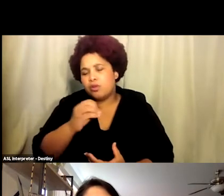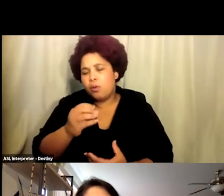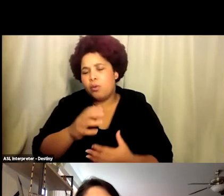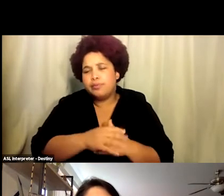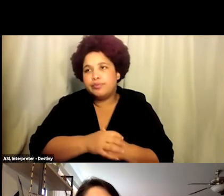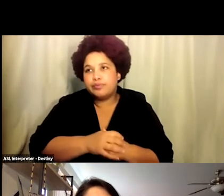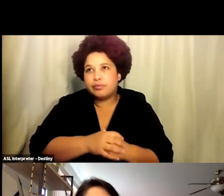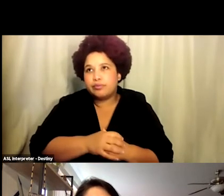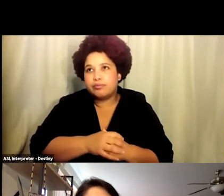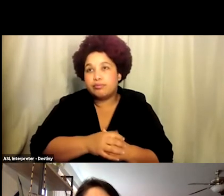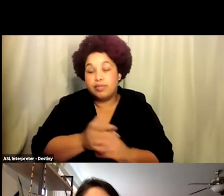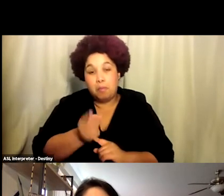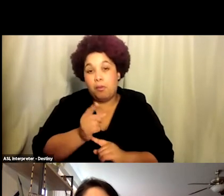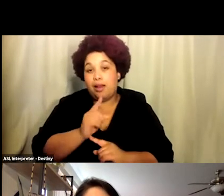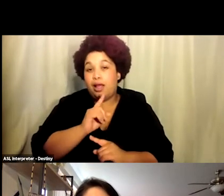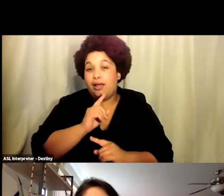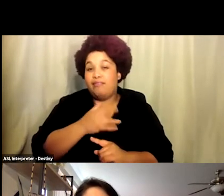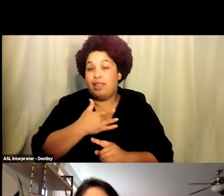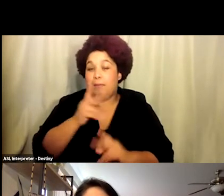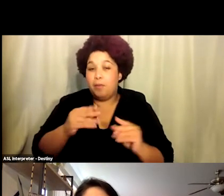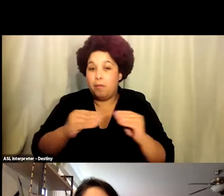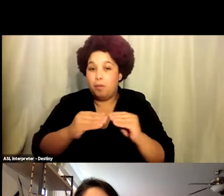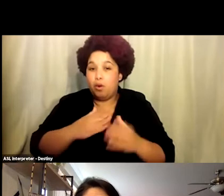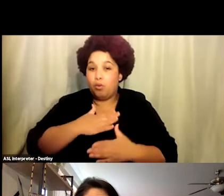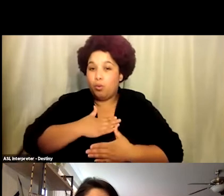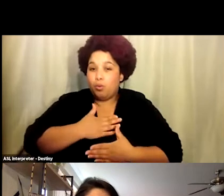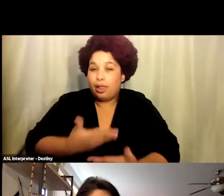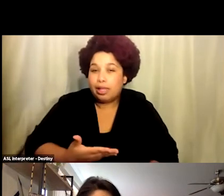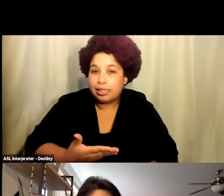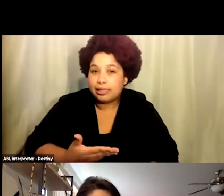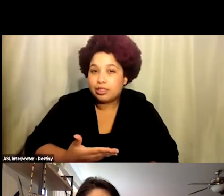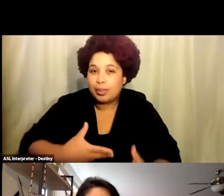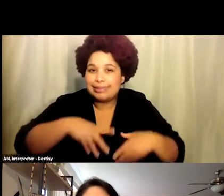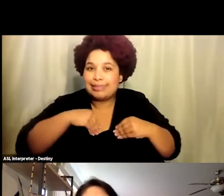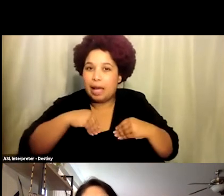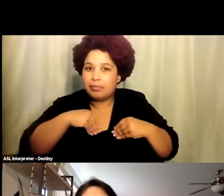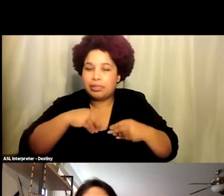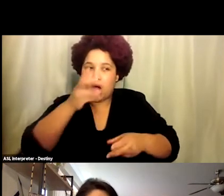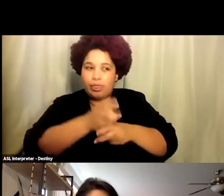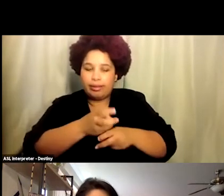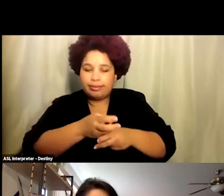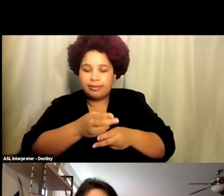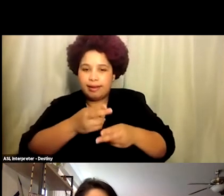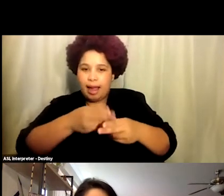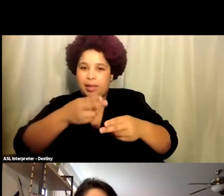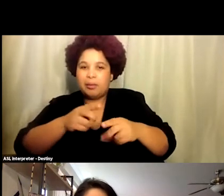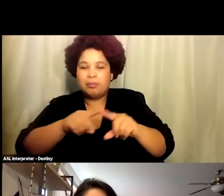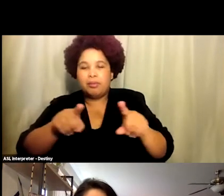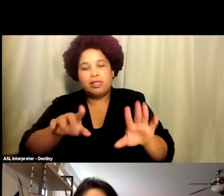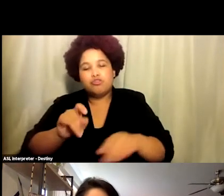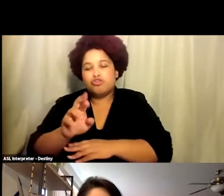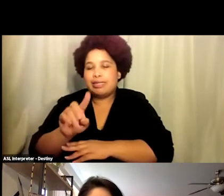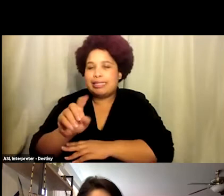while this is a moment where I think people are more willing to hear difficult things named, I think there's a lot of training that needs to be